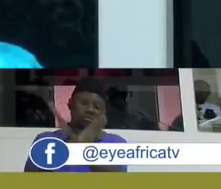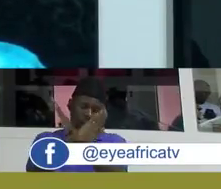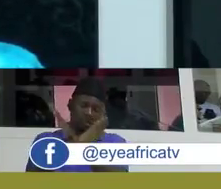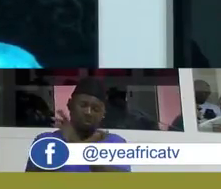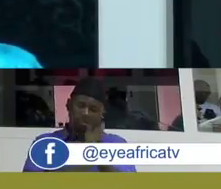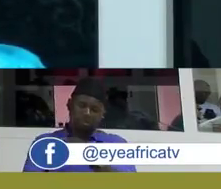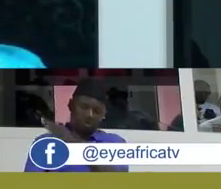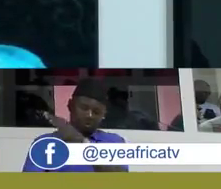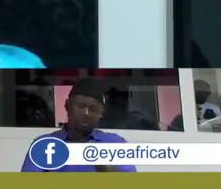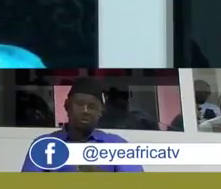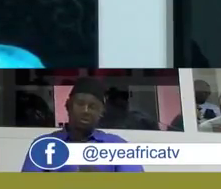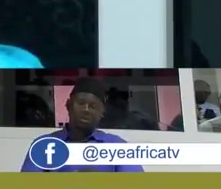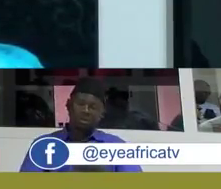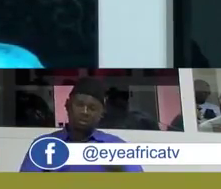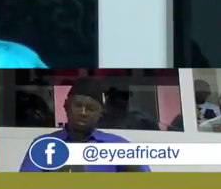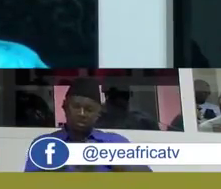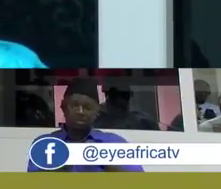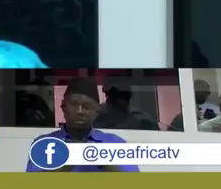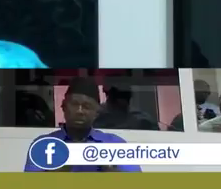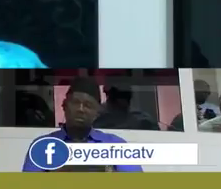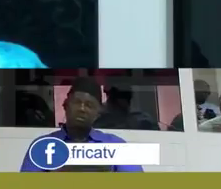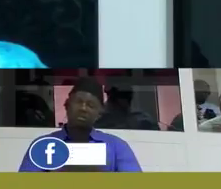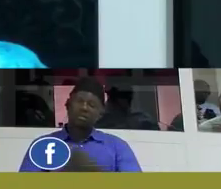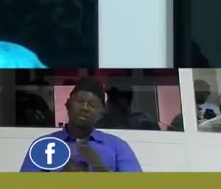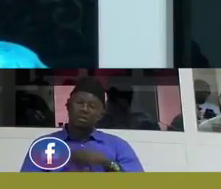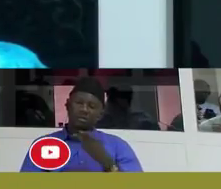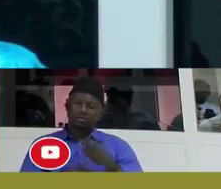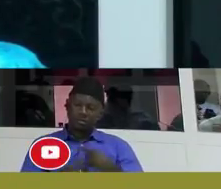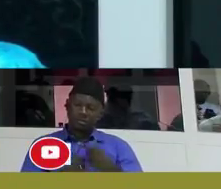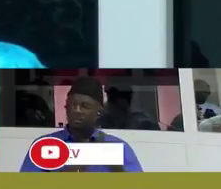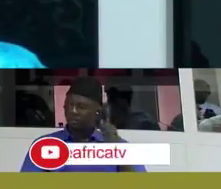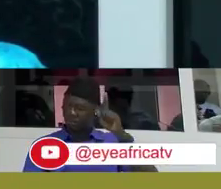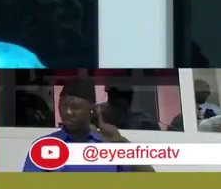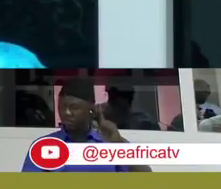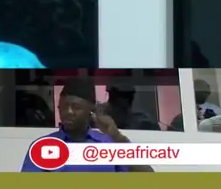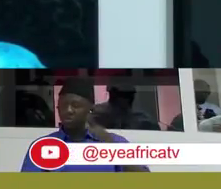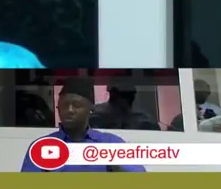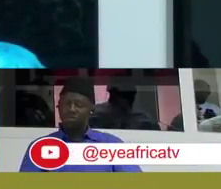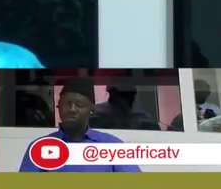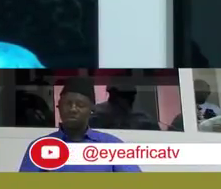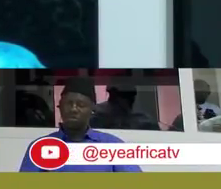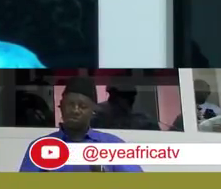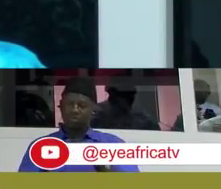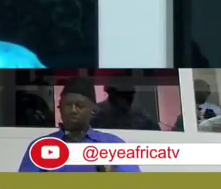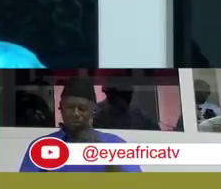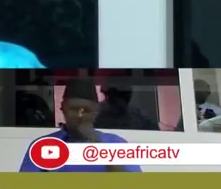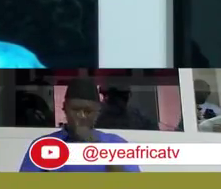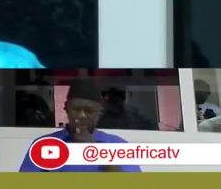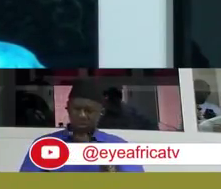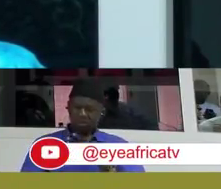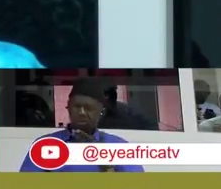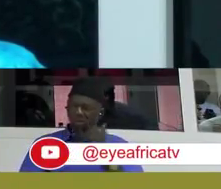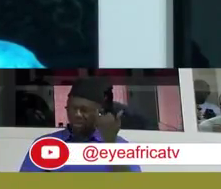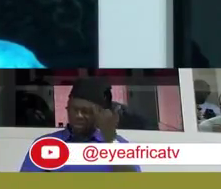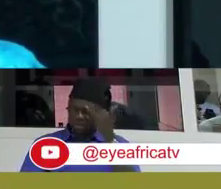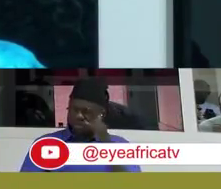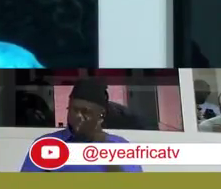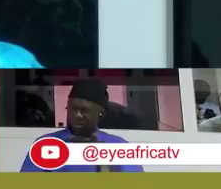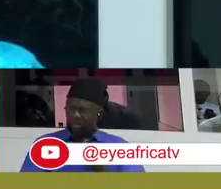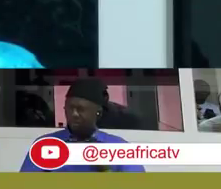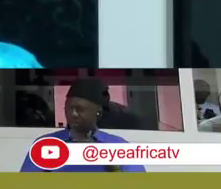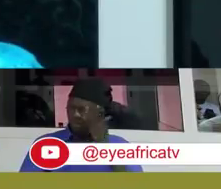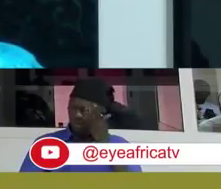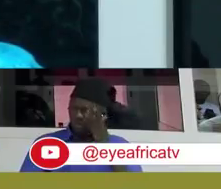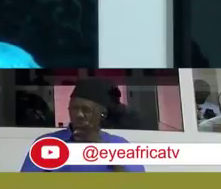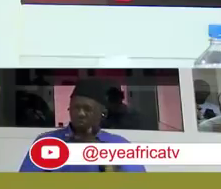arranging to give talks in London and Sheffield. Do you, by any chance, have any idea why he was denied entry into